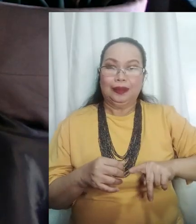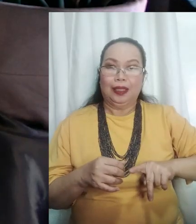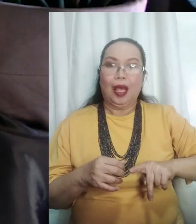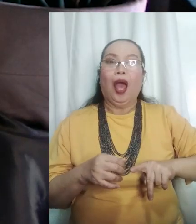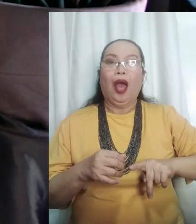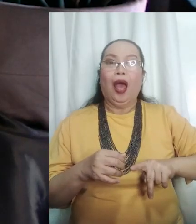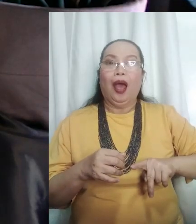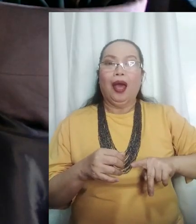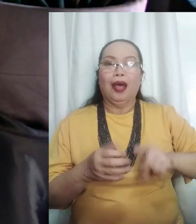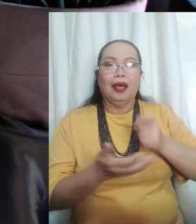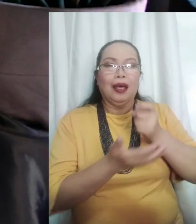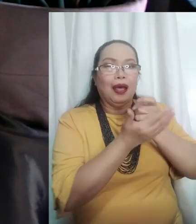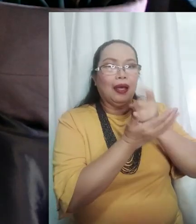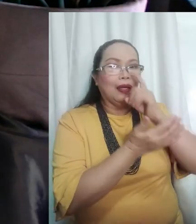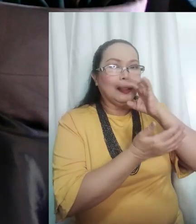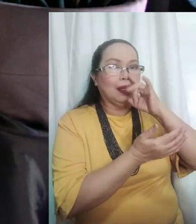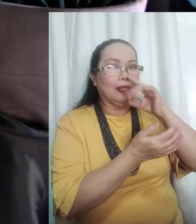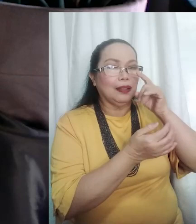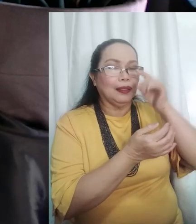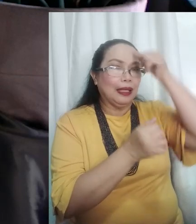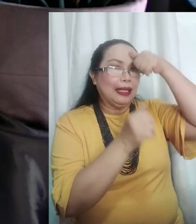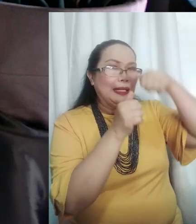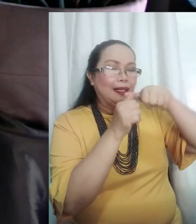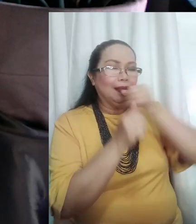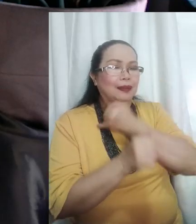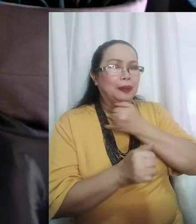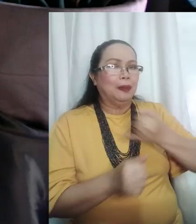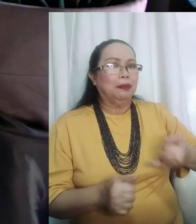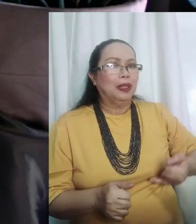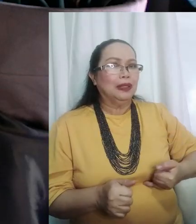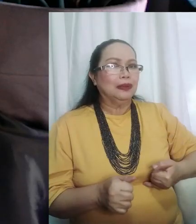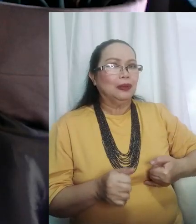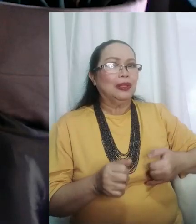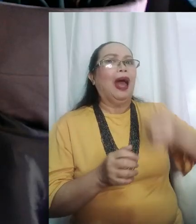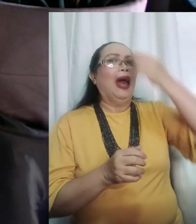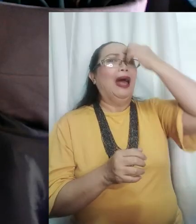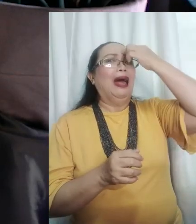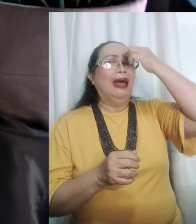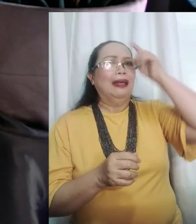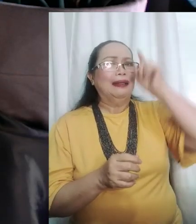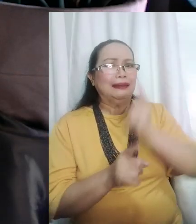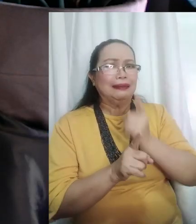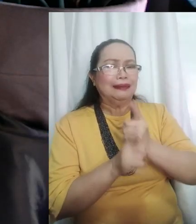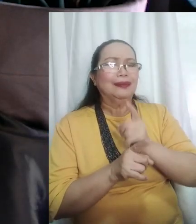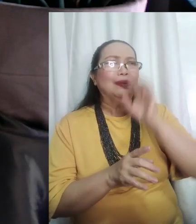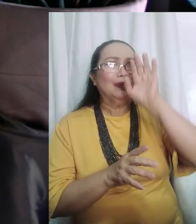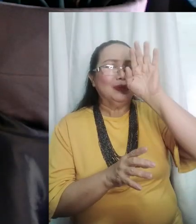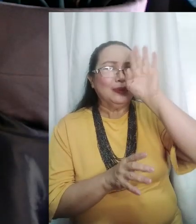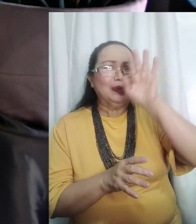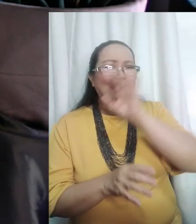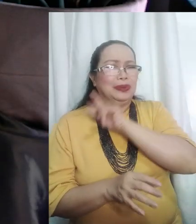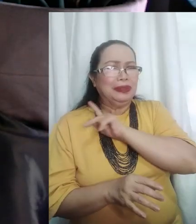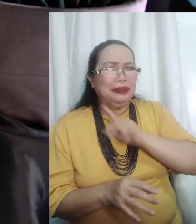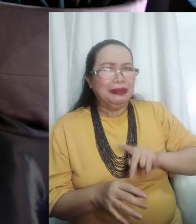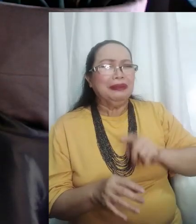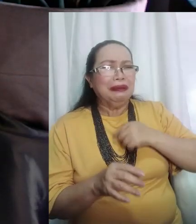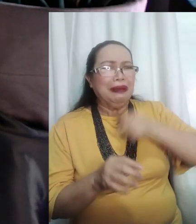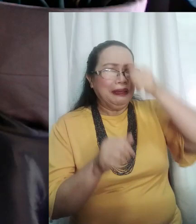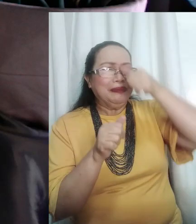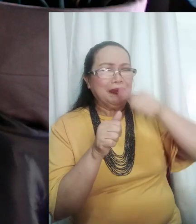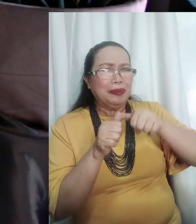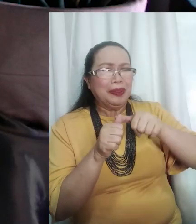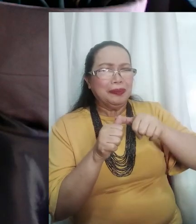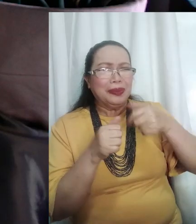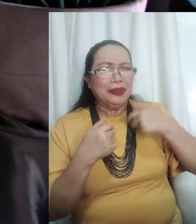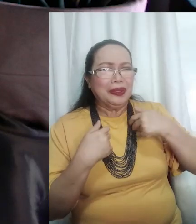remembered Joseph. So, in front of Pharaoh, he said, you know, Royal Pharaoh, yeah, naalala